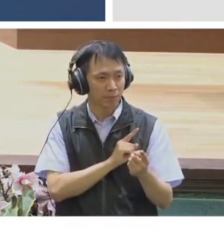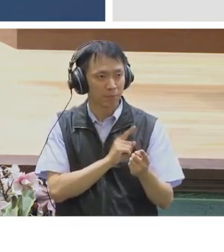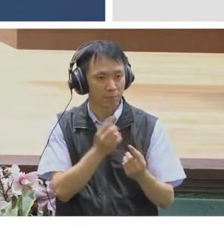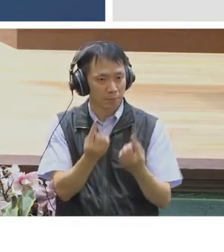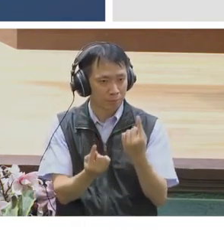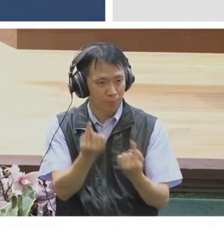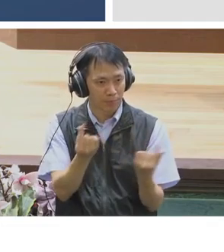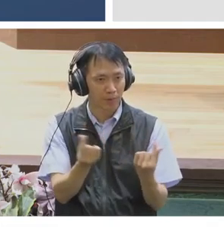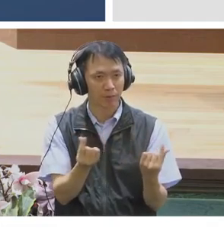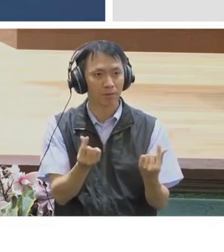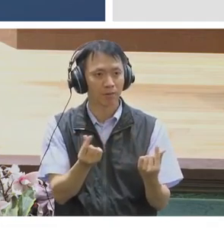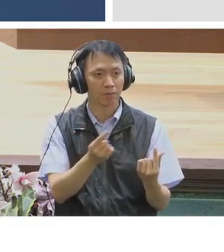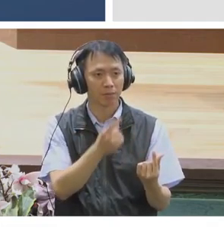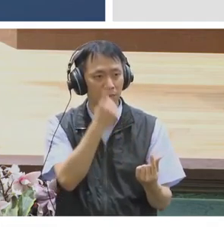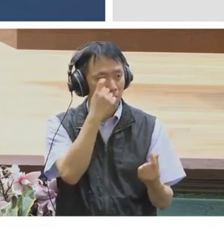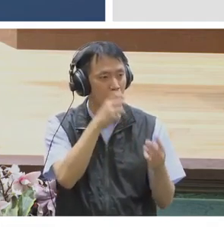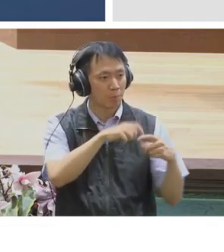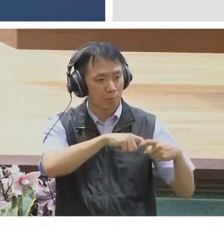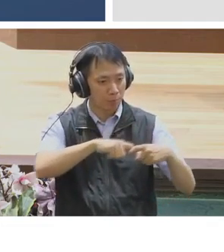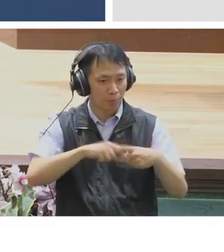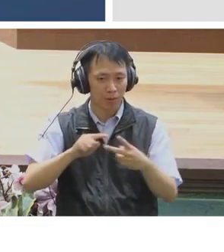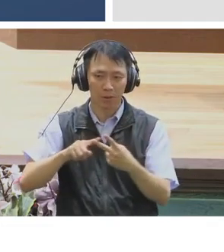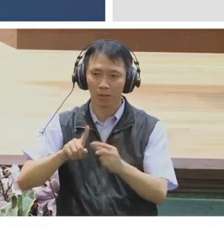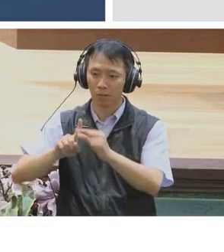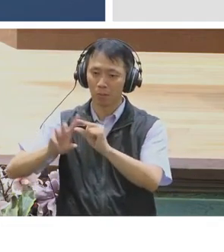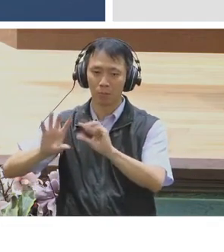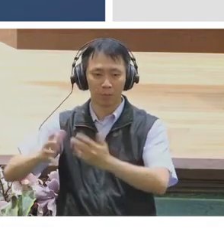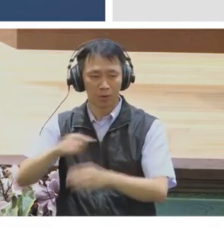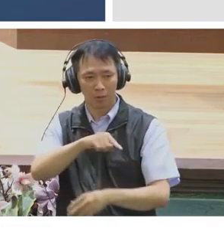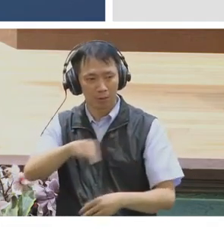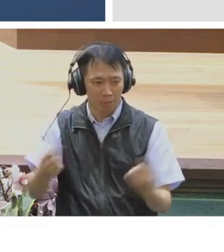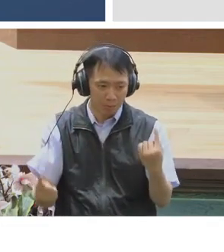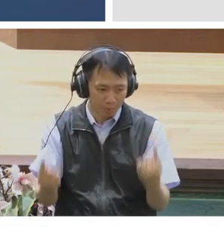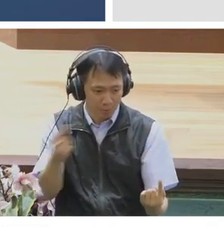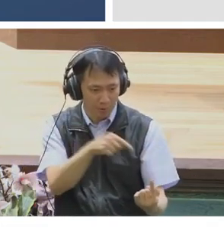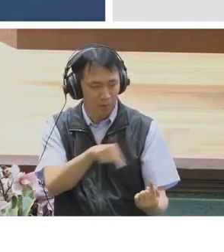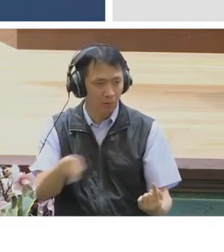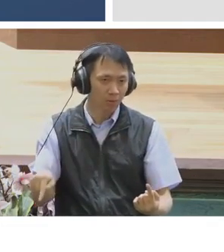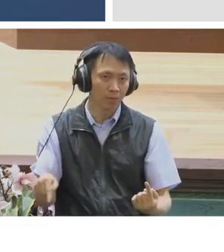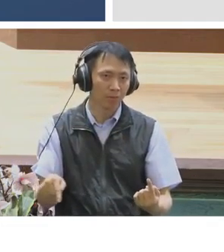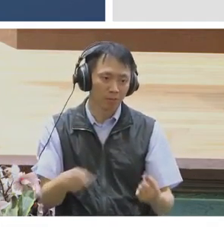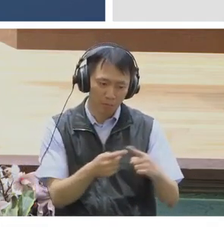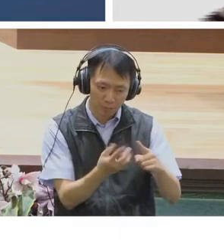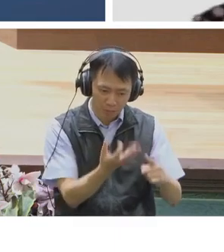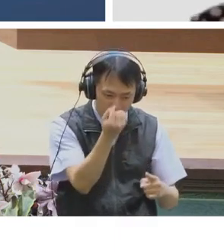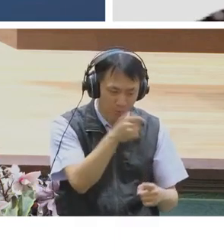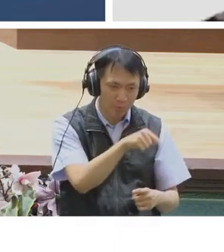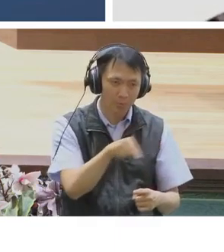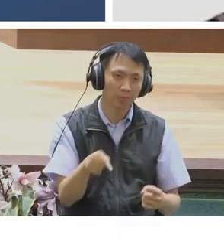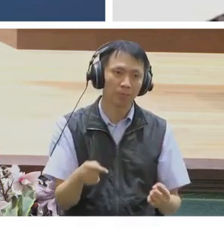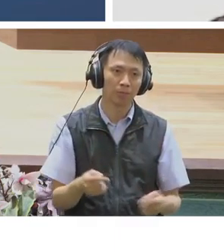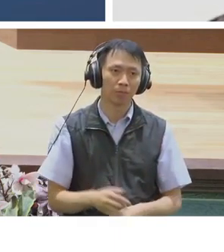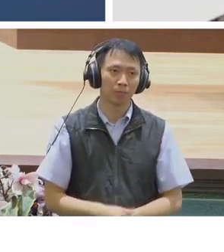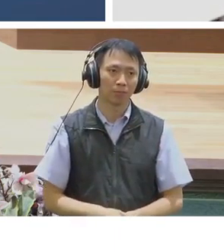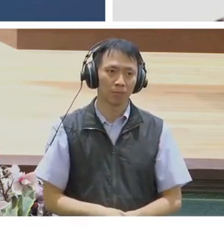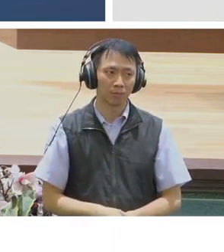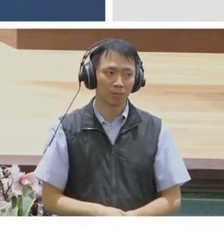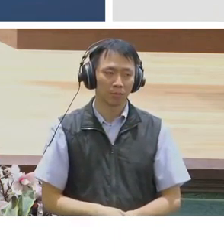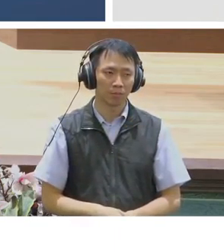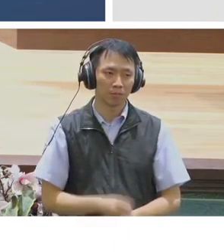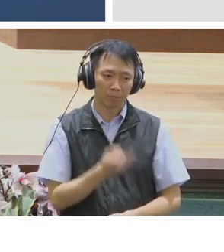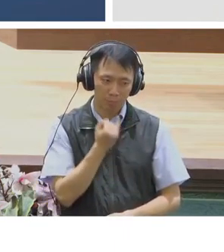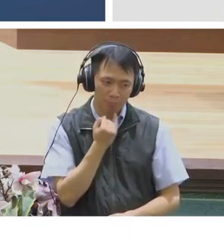in EU. Are human rights standards that you measure to relative or absolute? Yeah, so they are absolute. You can measure them